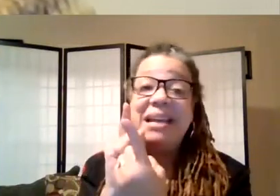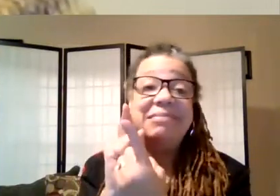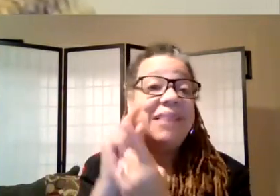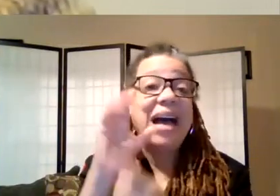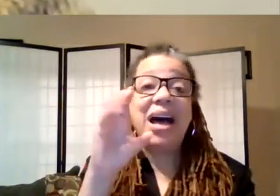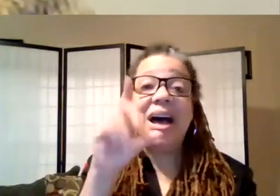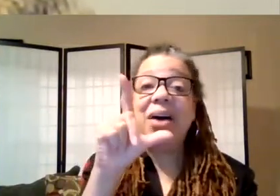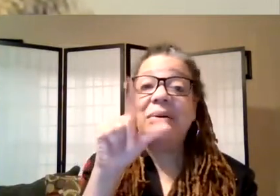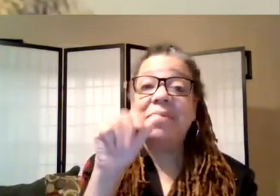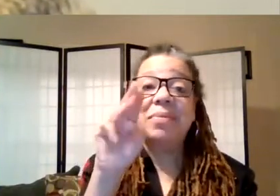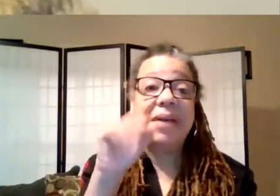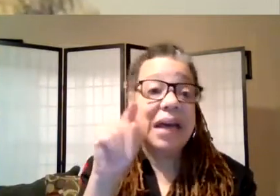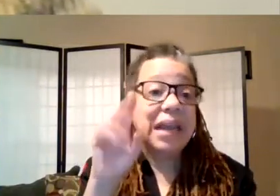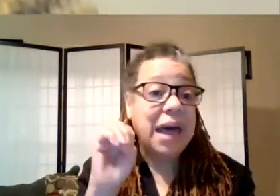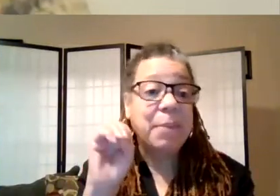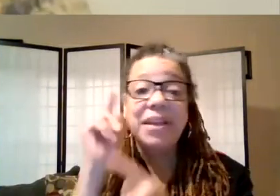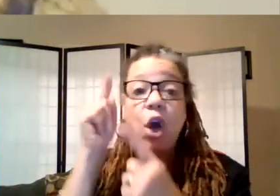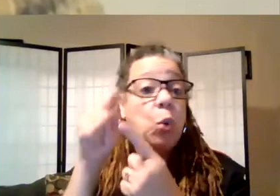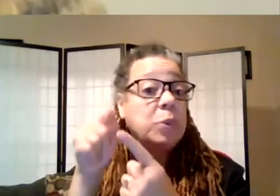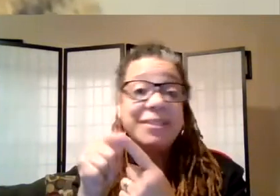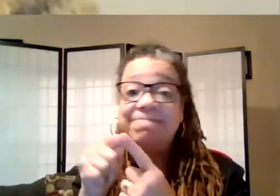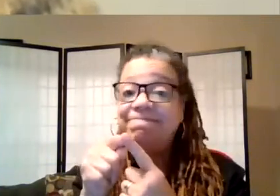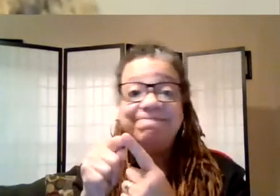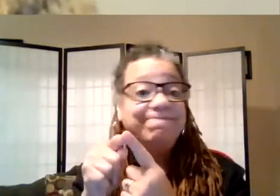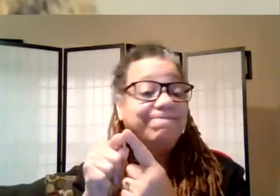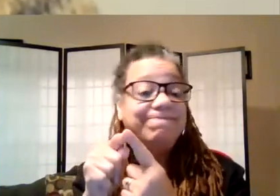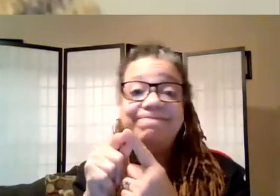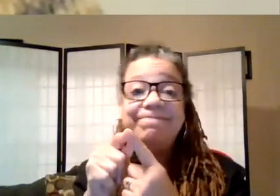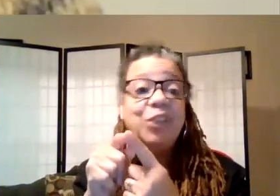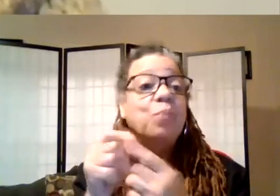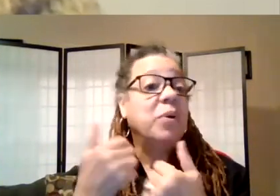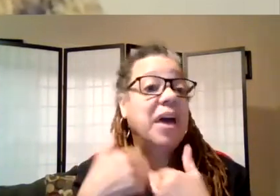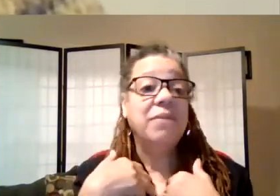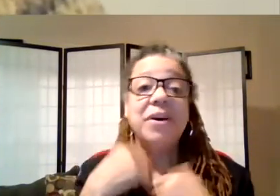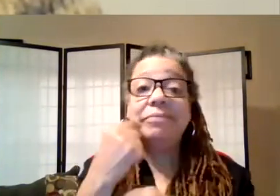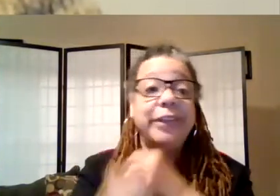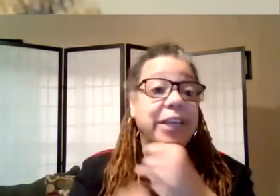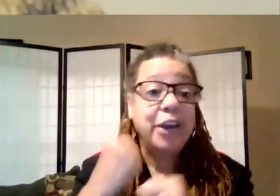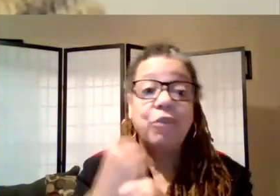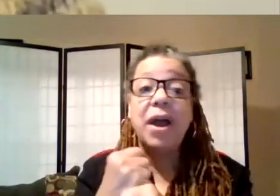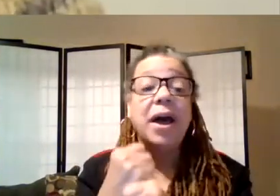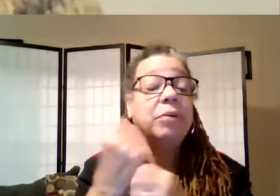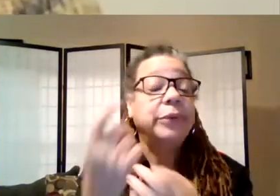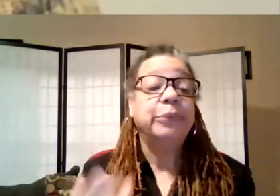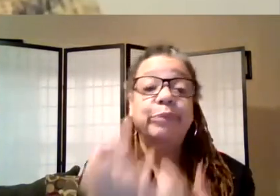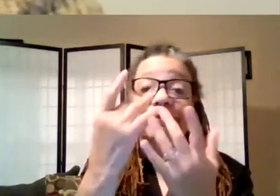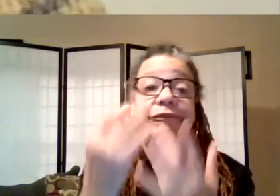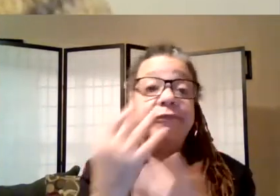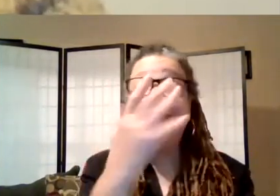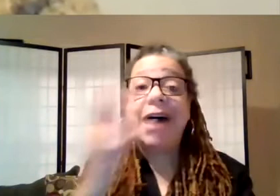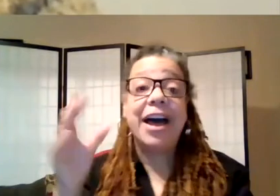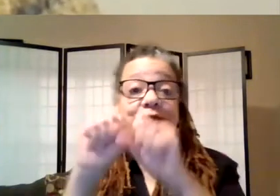our 2035 deadlines, and us having a year-round wildfire season, hotter